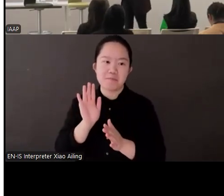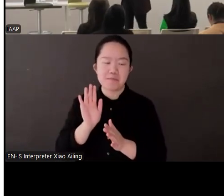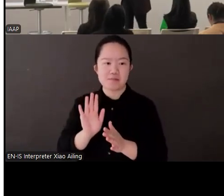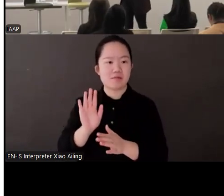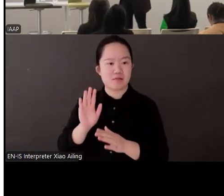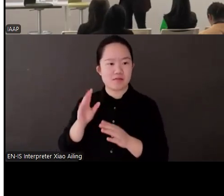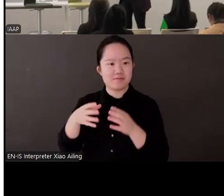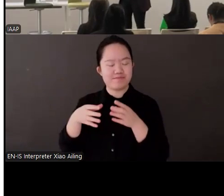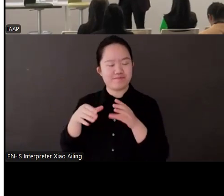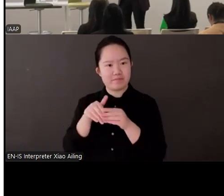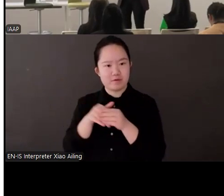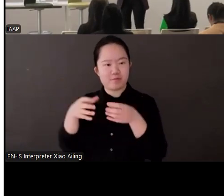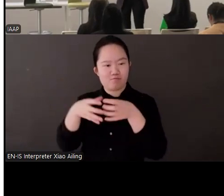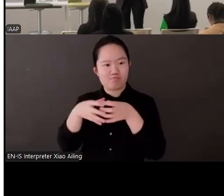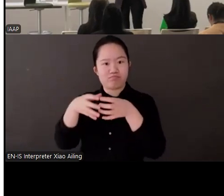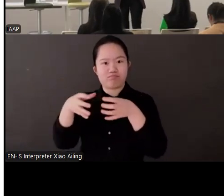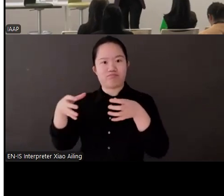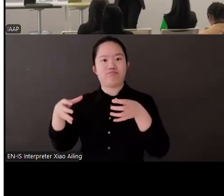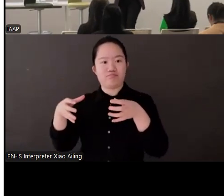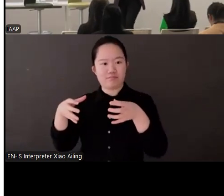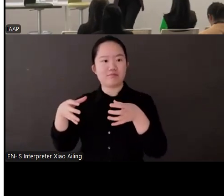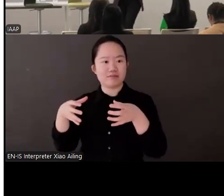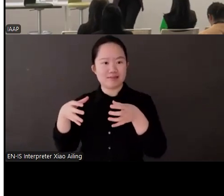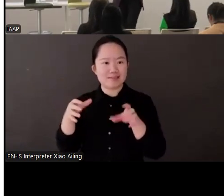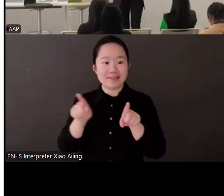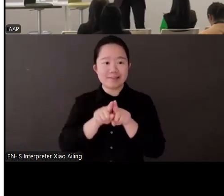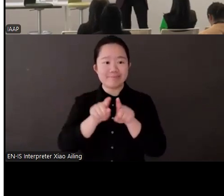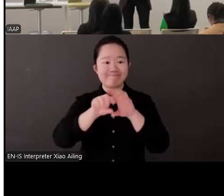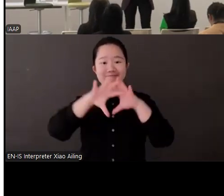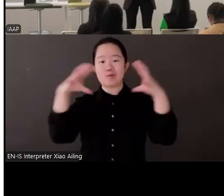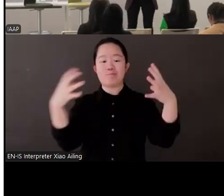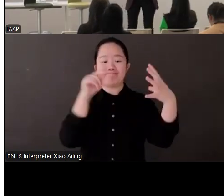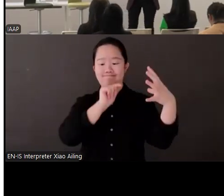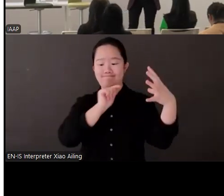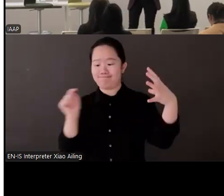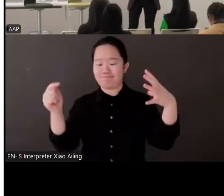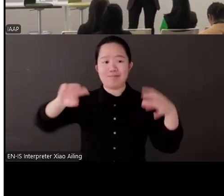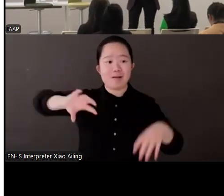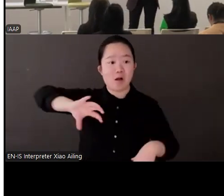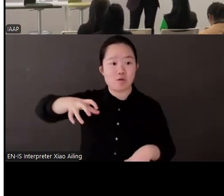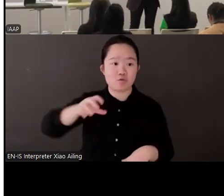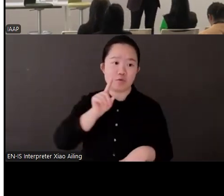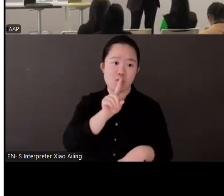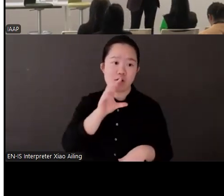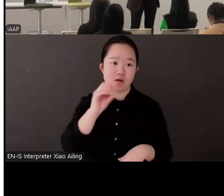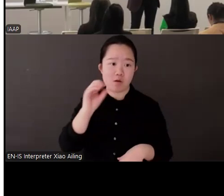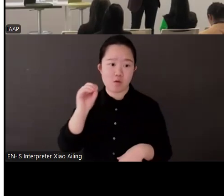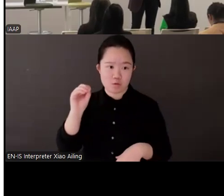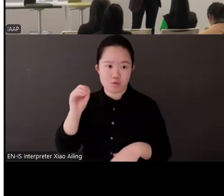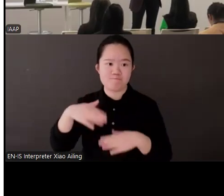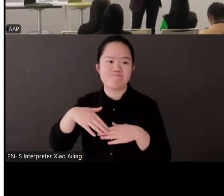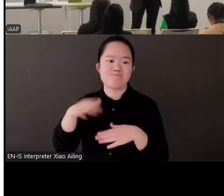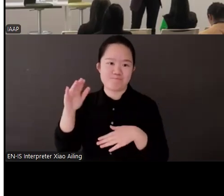fun. And we are in more than 100 countries now. There are also 8 chapters, I think,